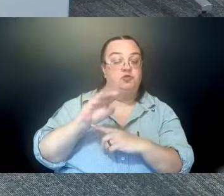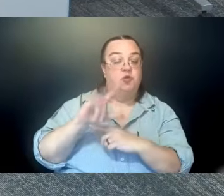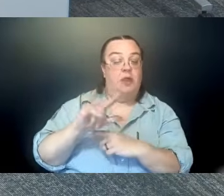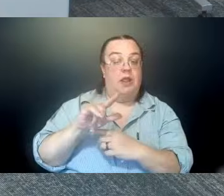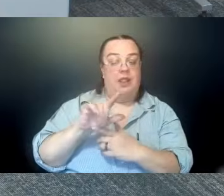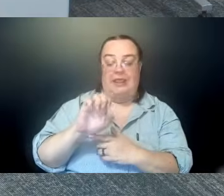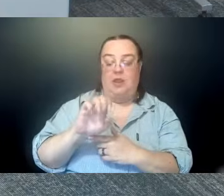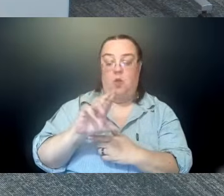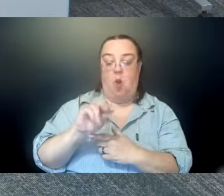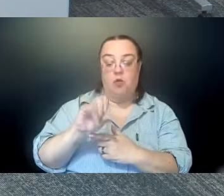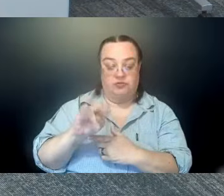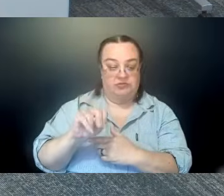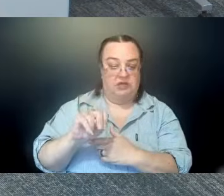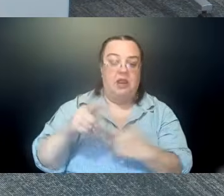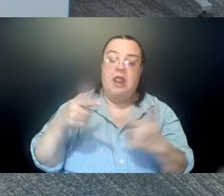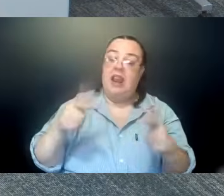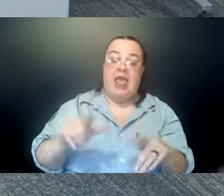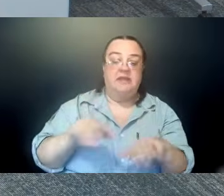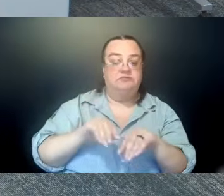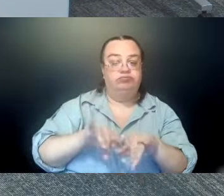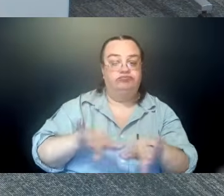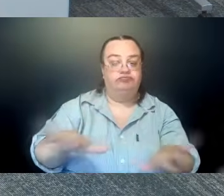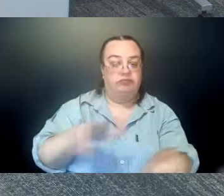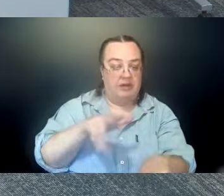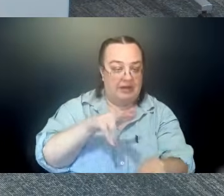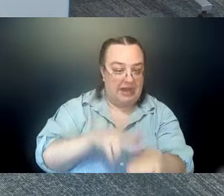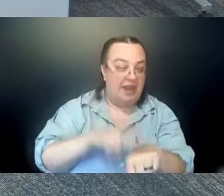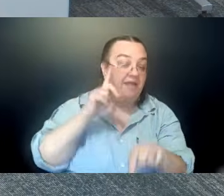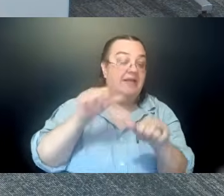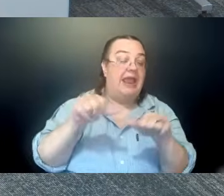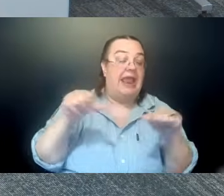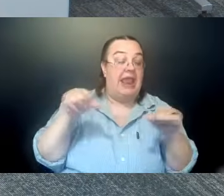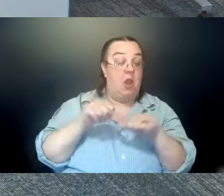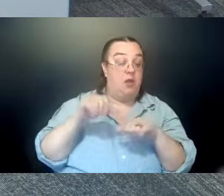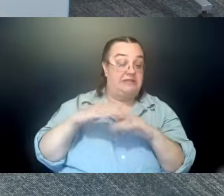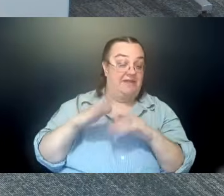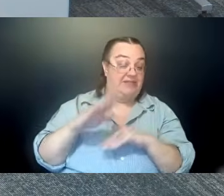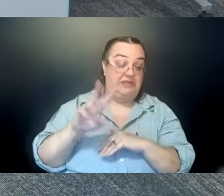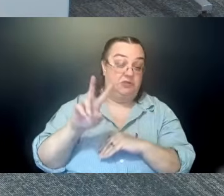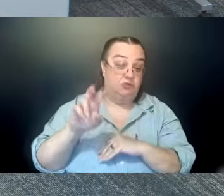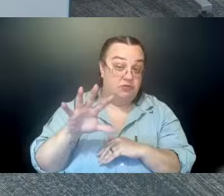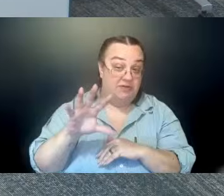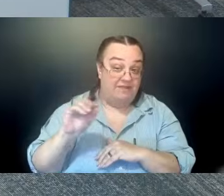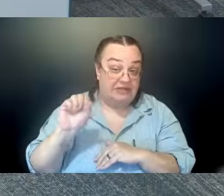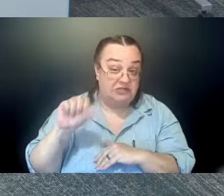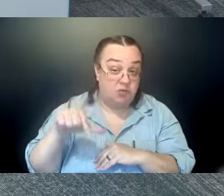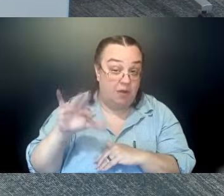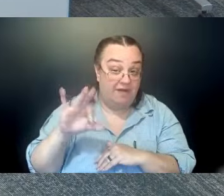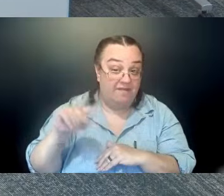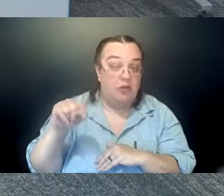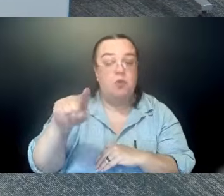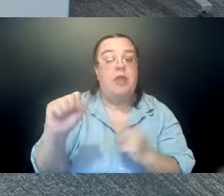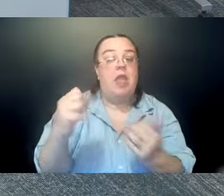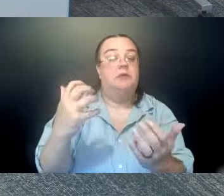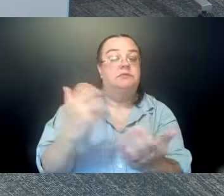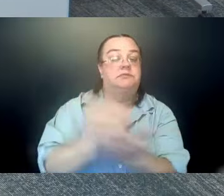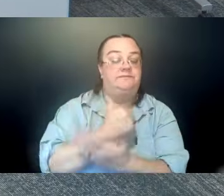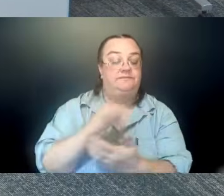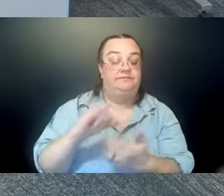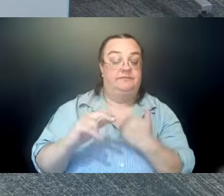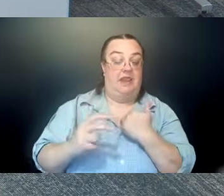naturally. For areas of at least 250 square feet, you can take advantage of the